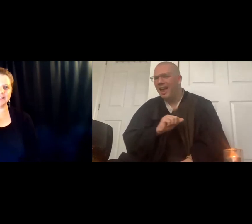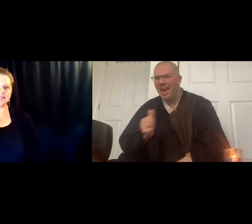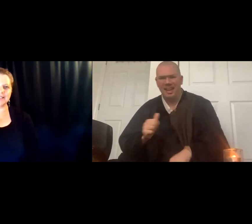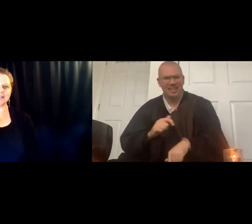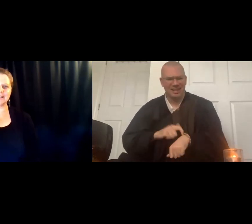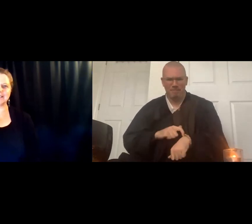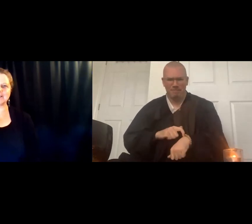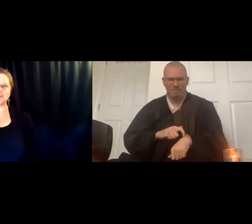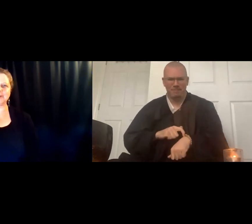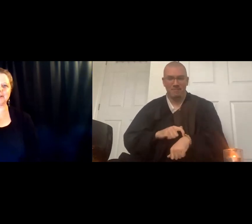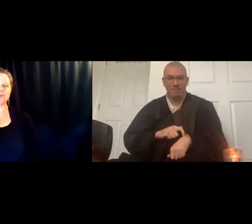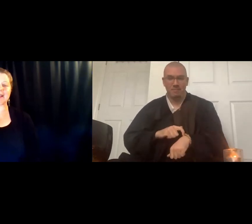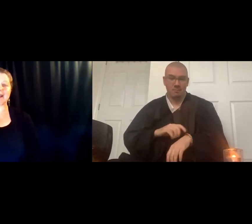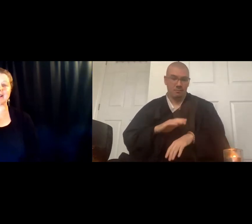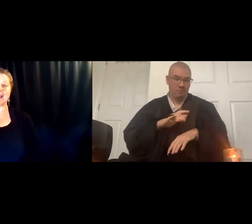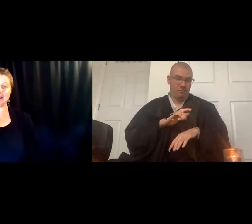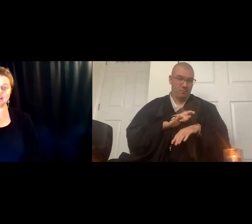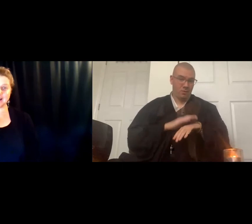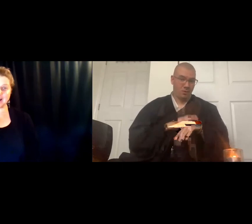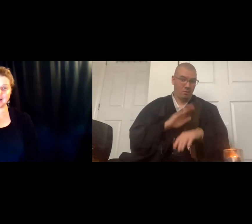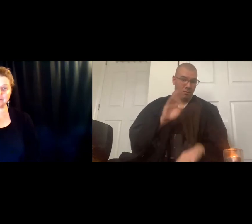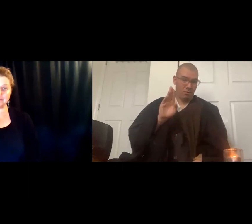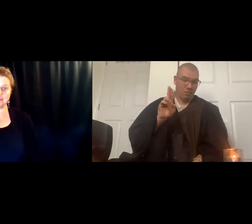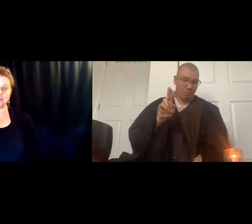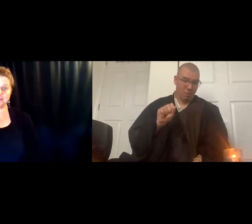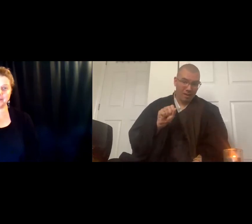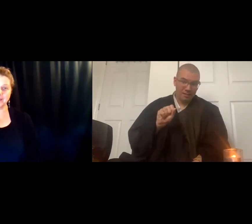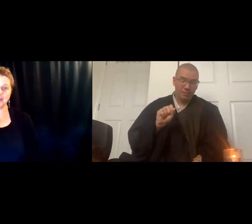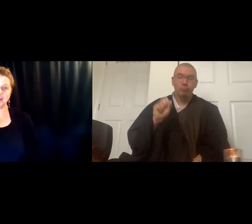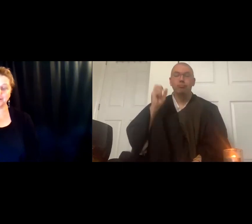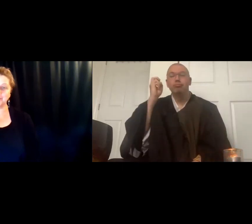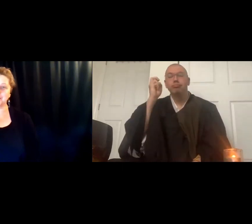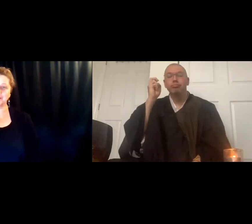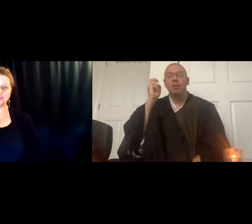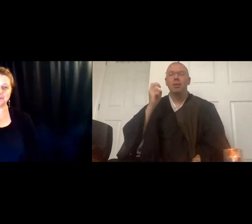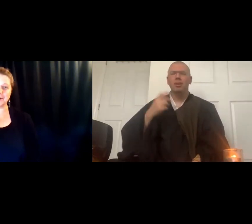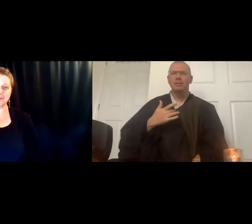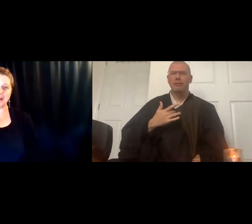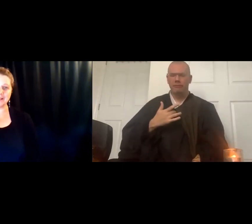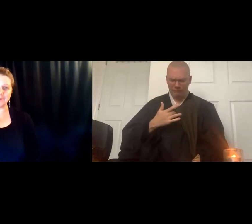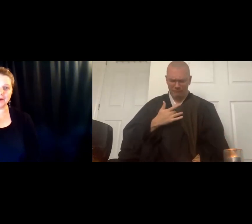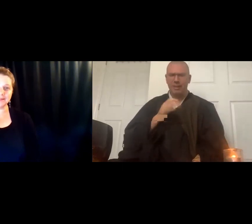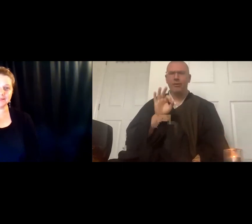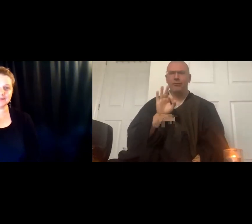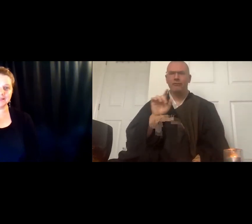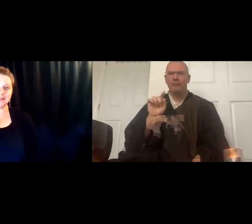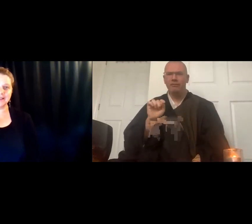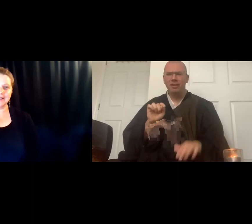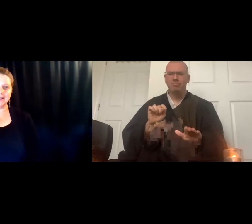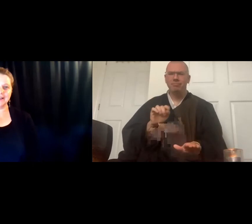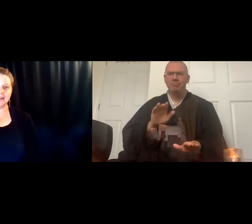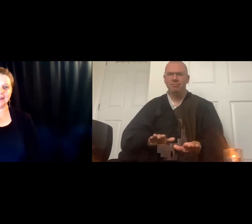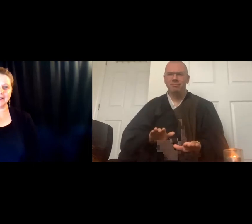This is a technique you can use at any time. You could use it while riding the bus.